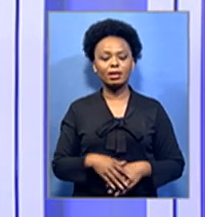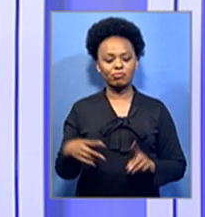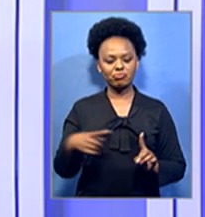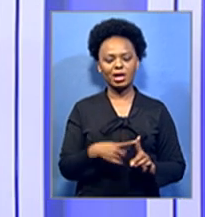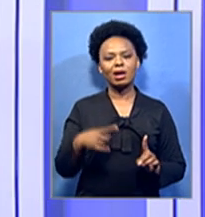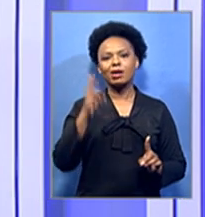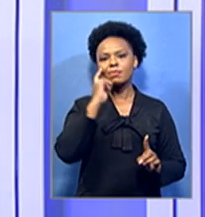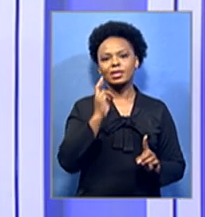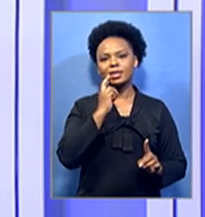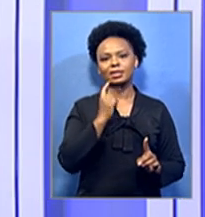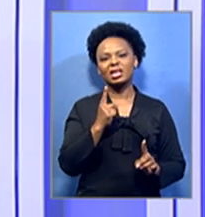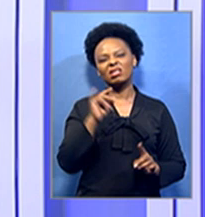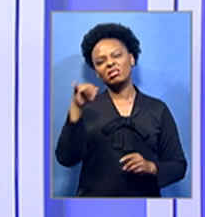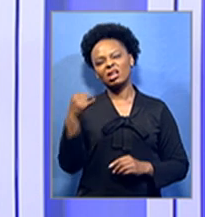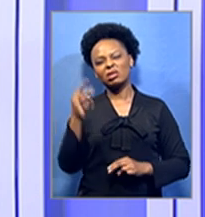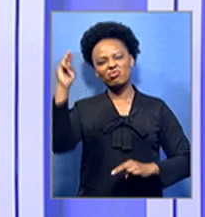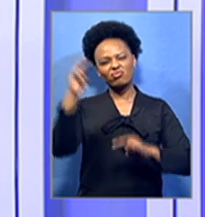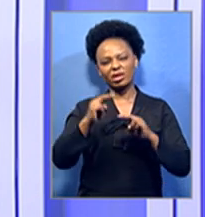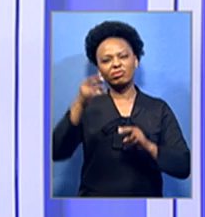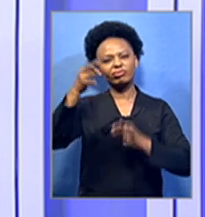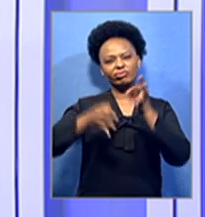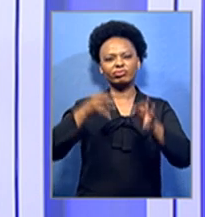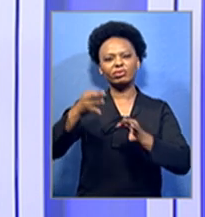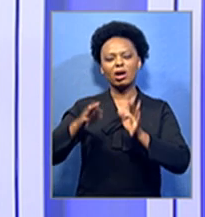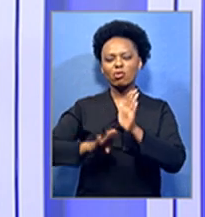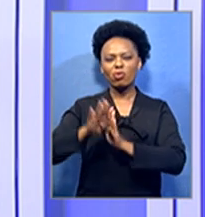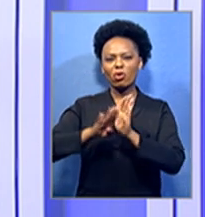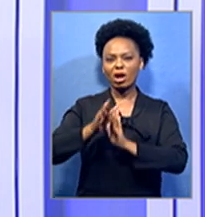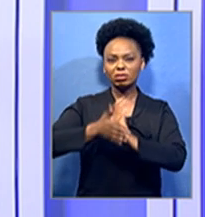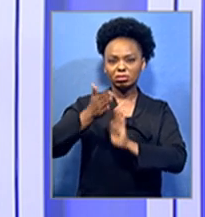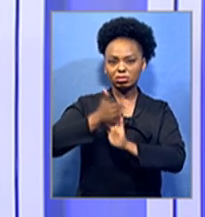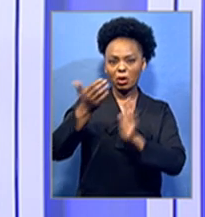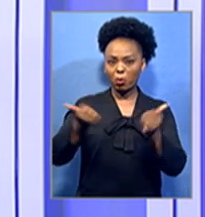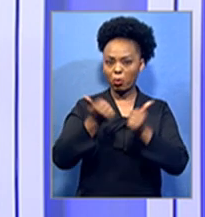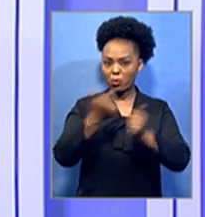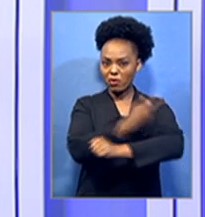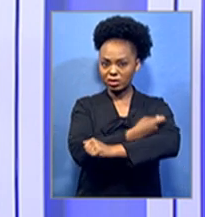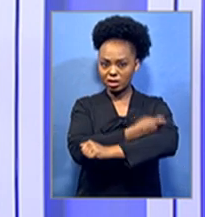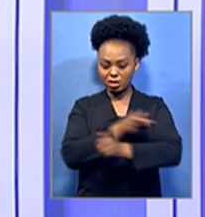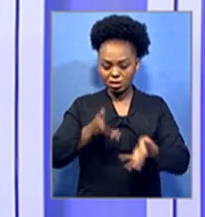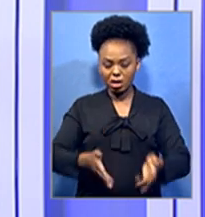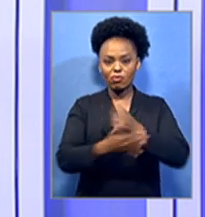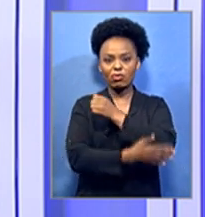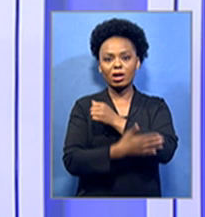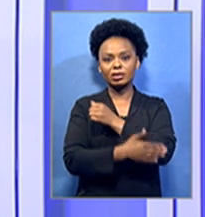two-weekly briefing on the progress of the country's COVID-19 vaccination program. Meanwhile, the country has recorded